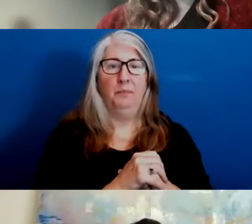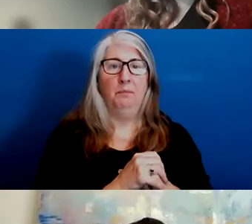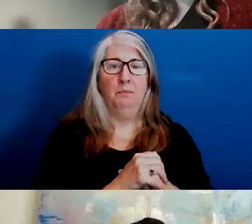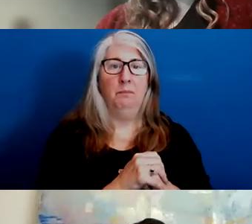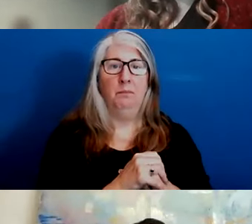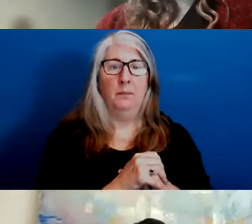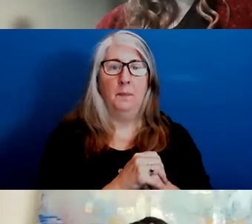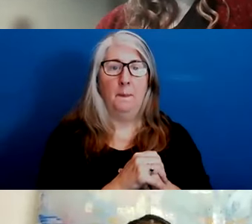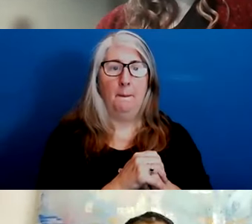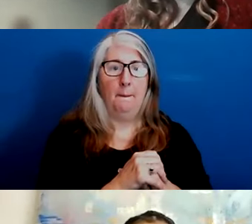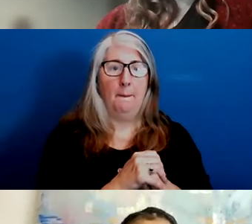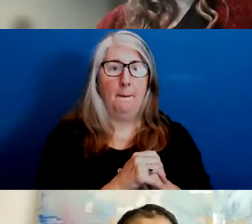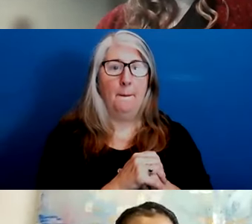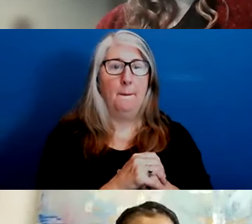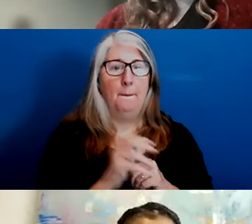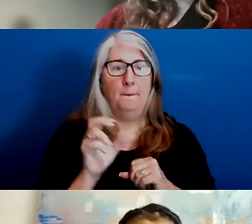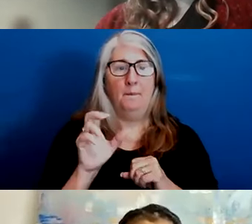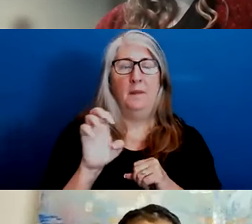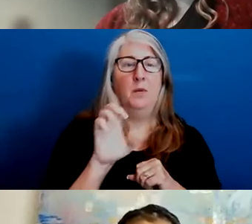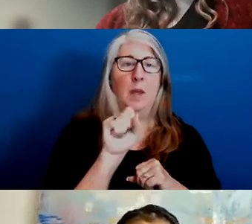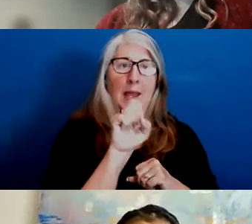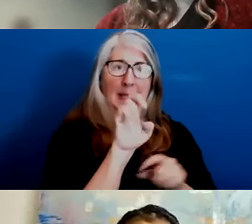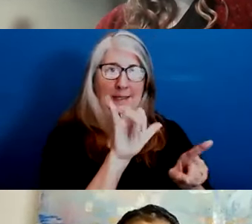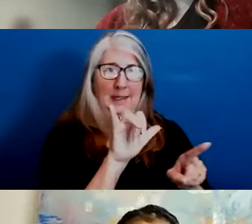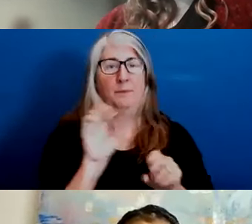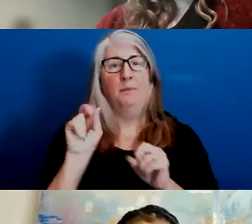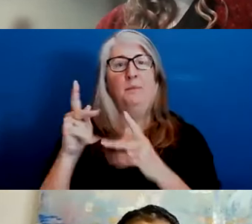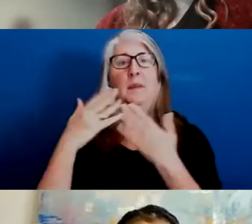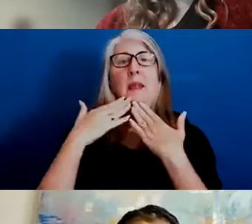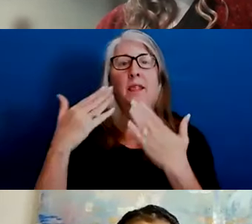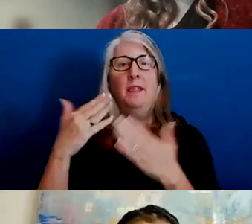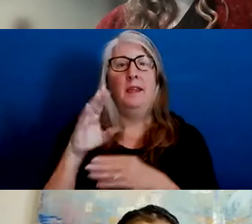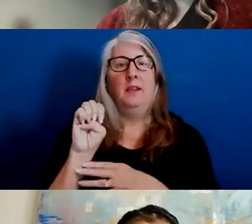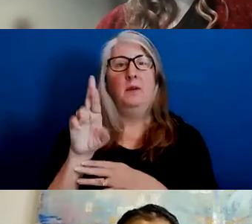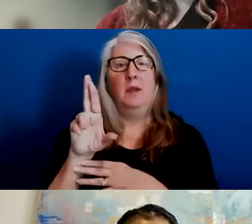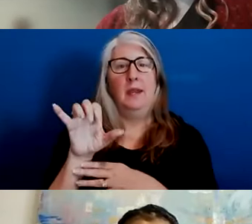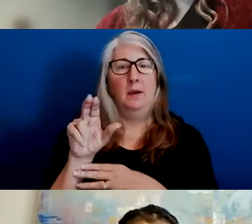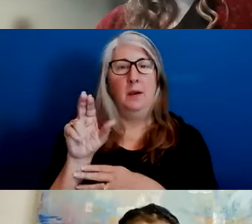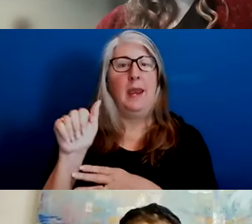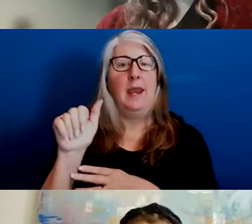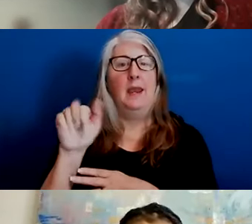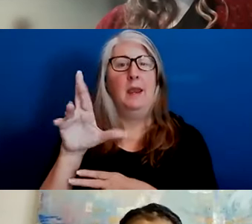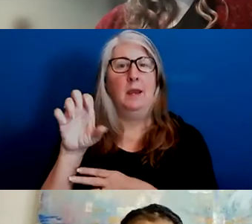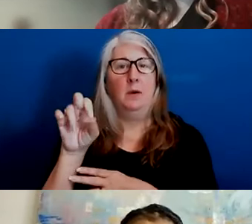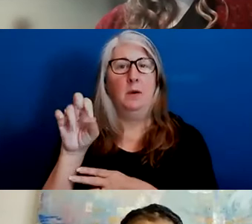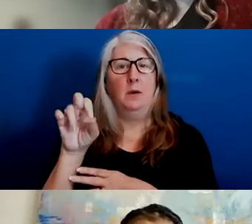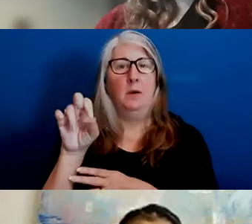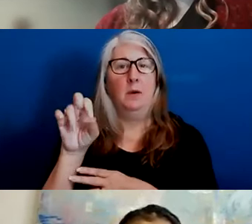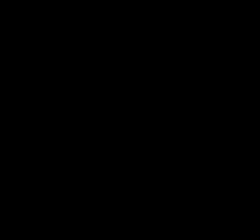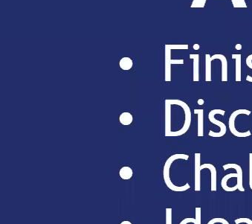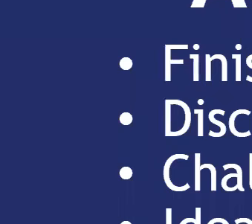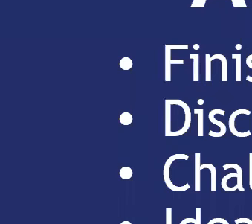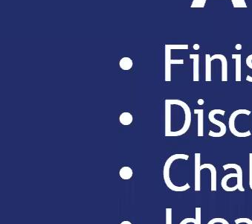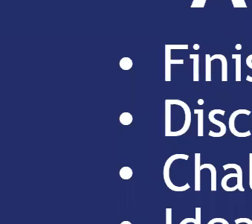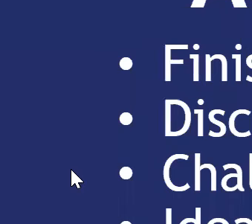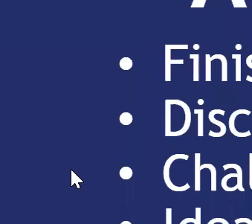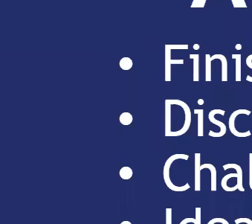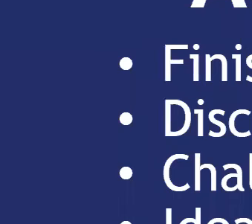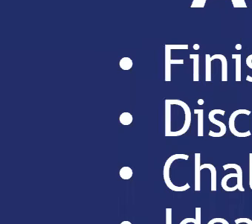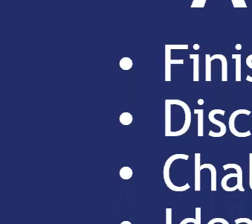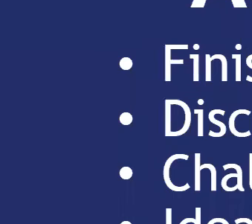All right, thank you, Aaron. I think this is the portion of our discussion where we'll have